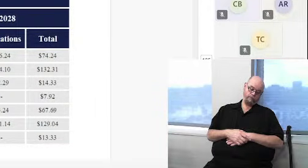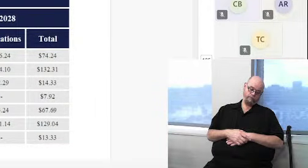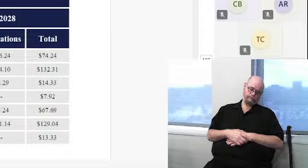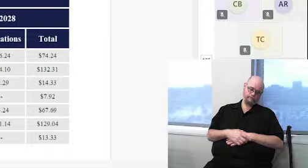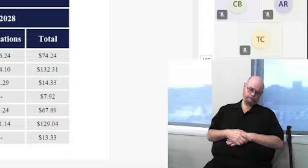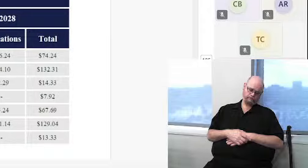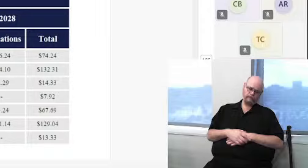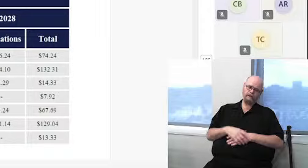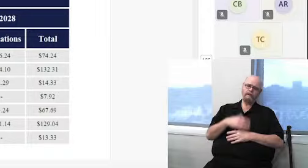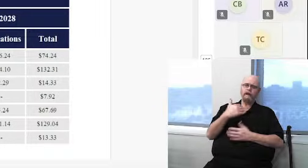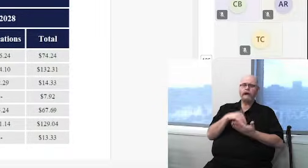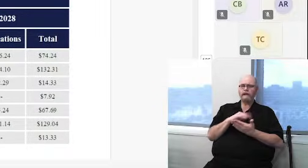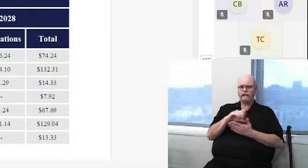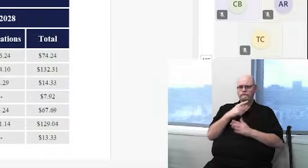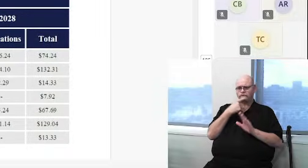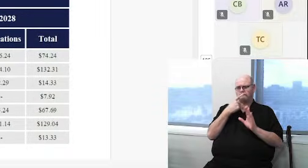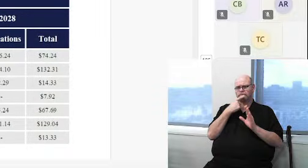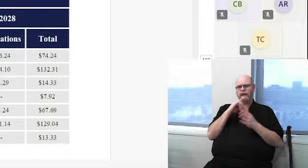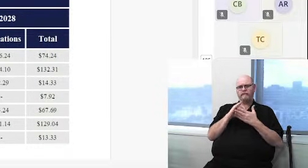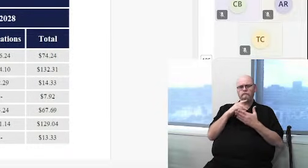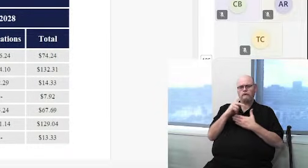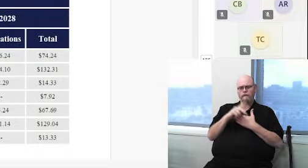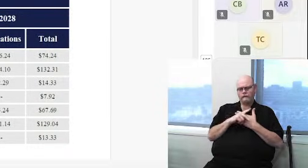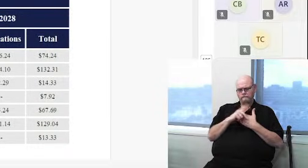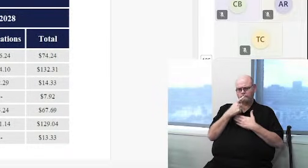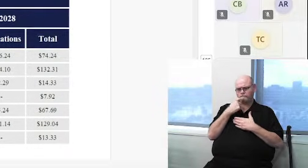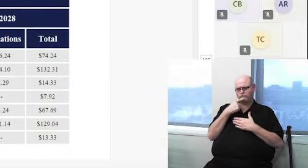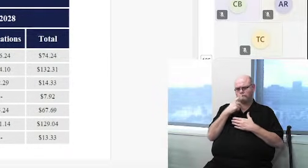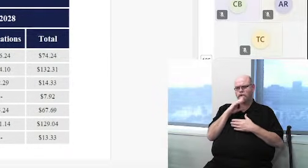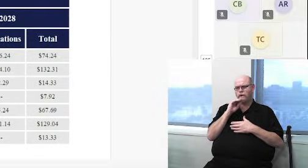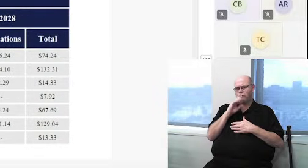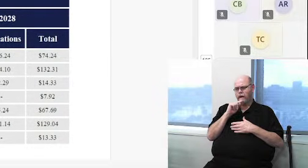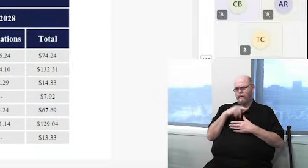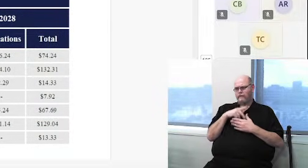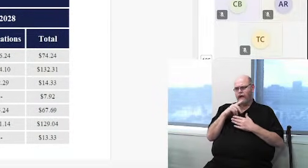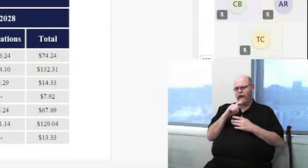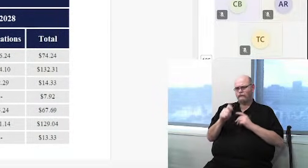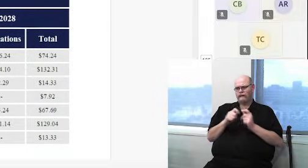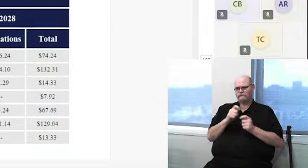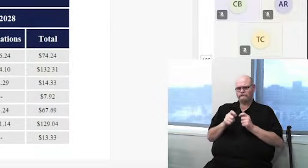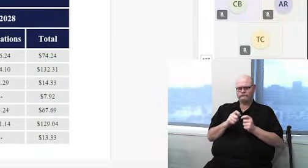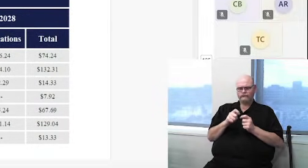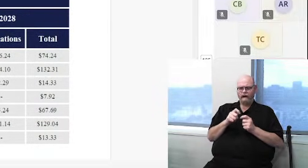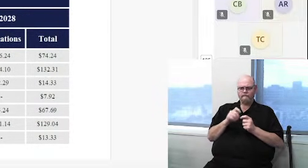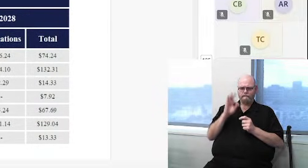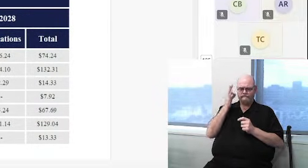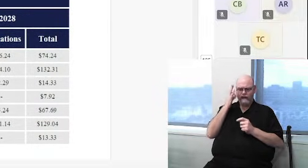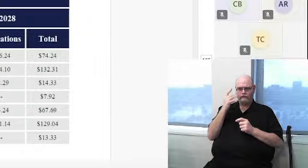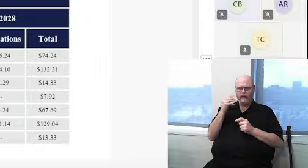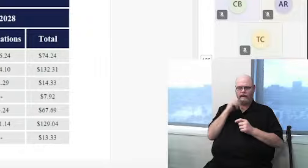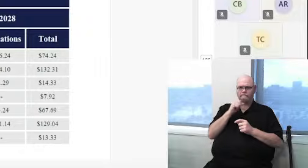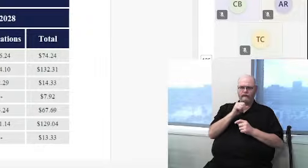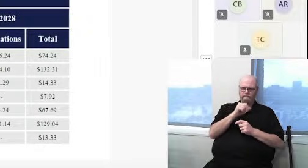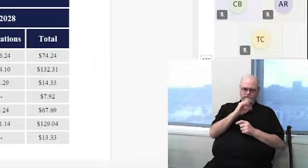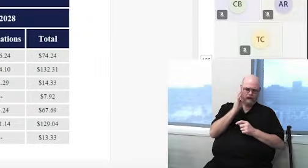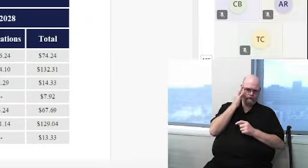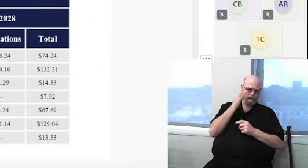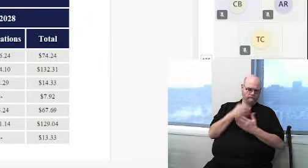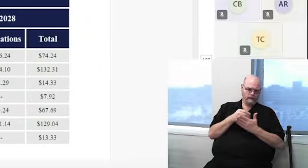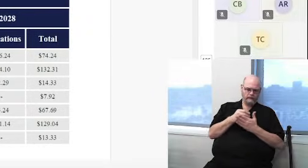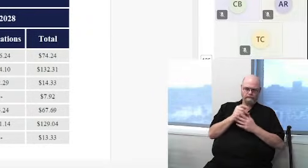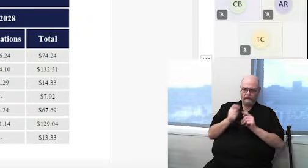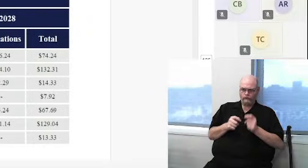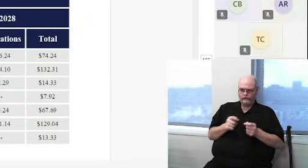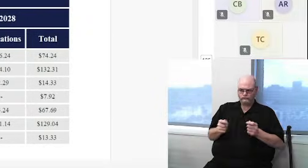Now, in your sir rebuttal testimony as to this program, you also discussed the allocation of funds between federal and non-federal, right?